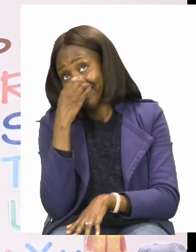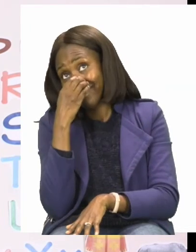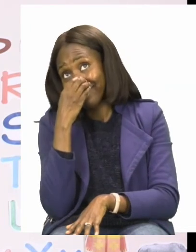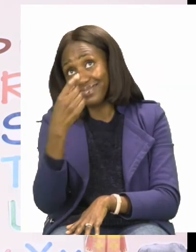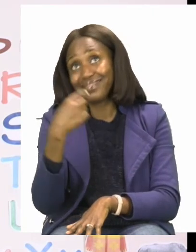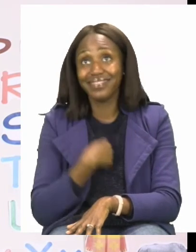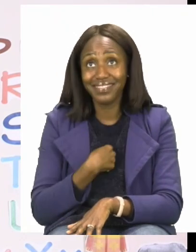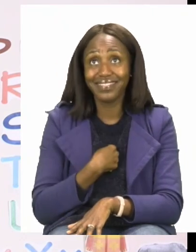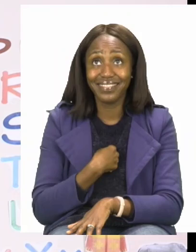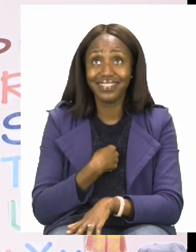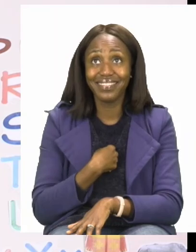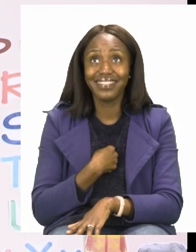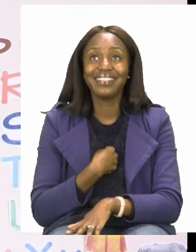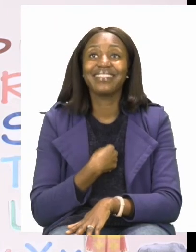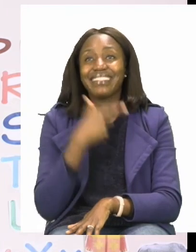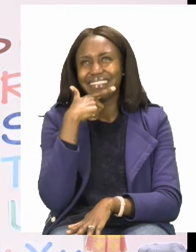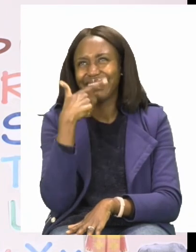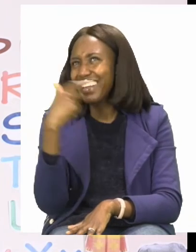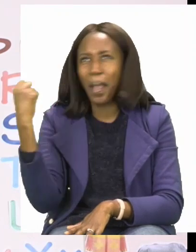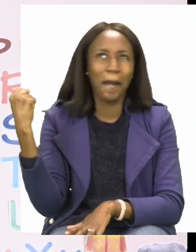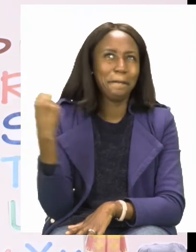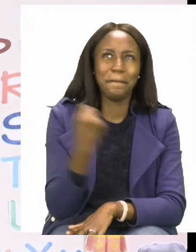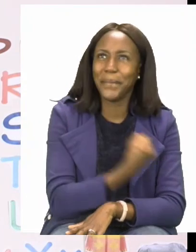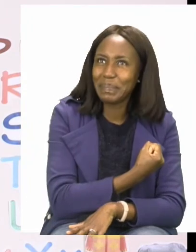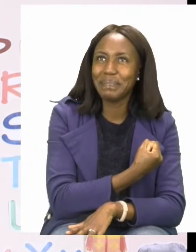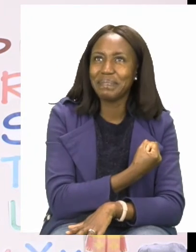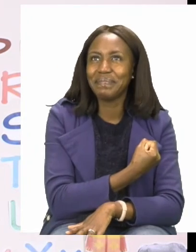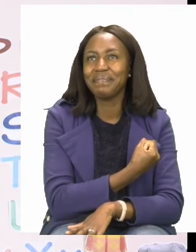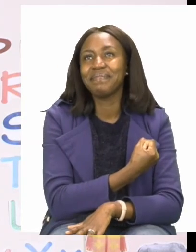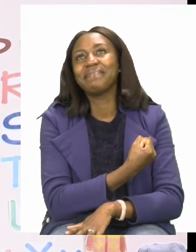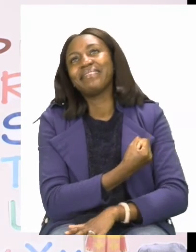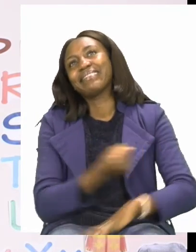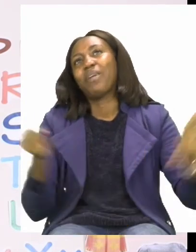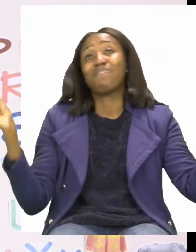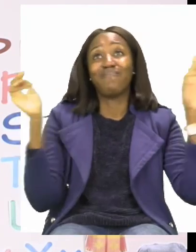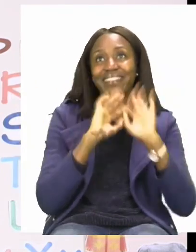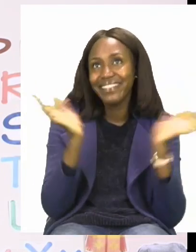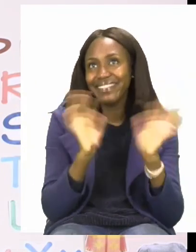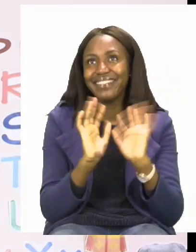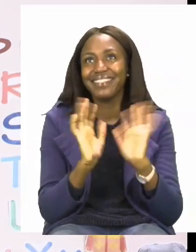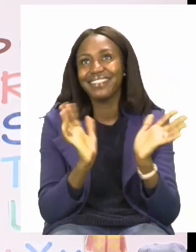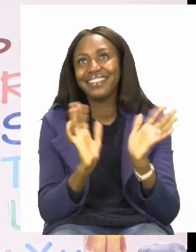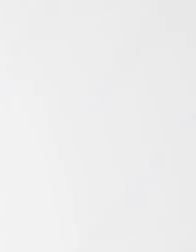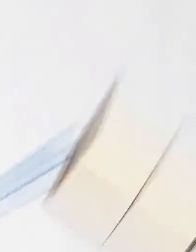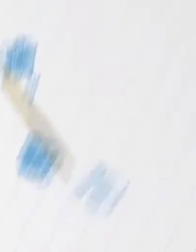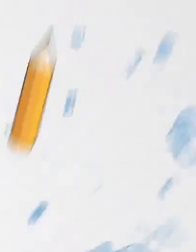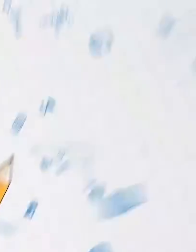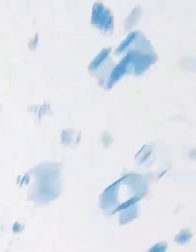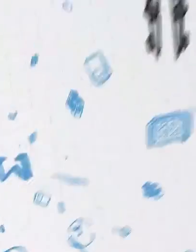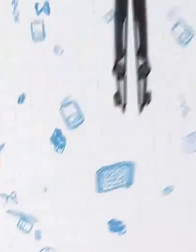I, we would like to say thank you for joining us today and goodbye!